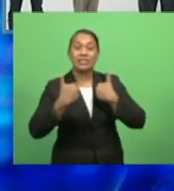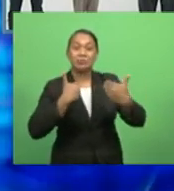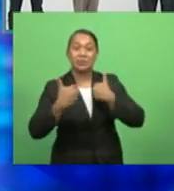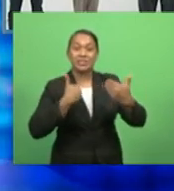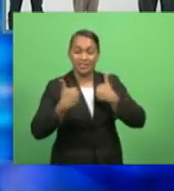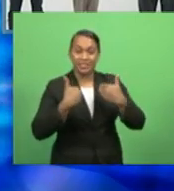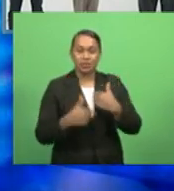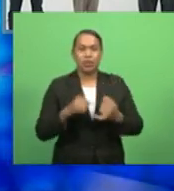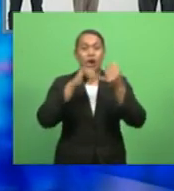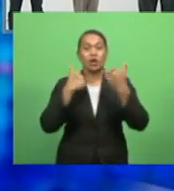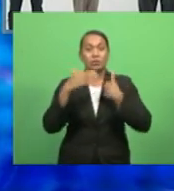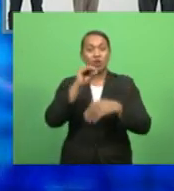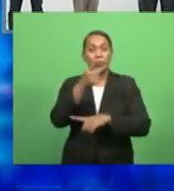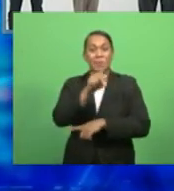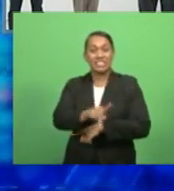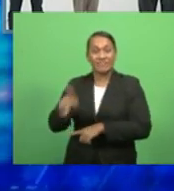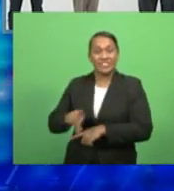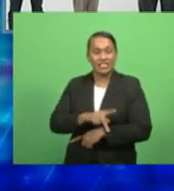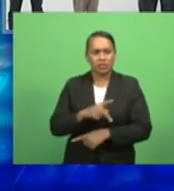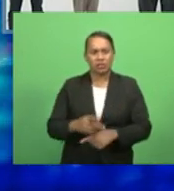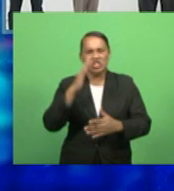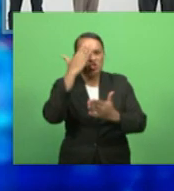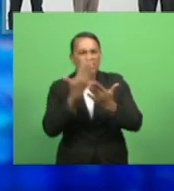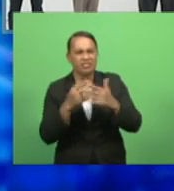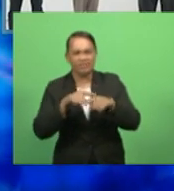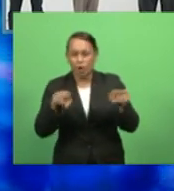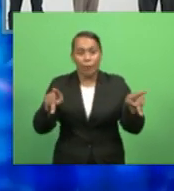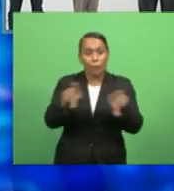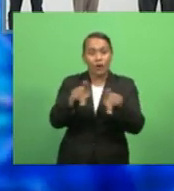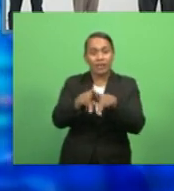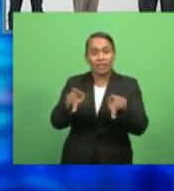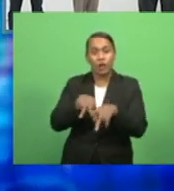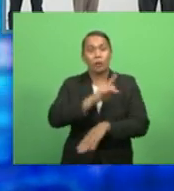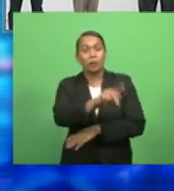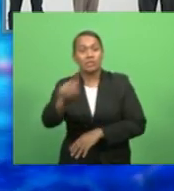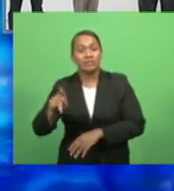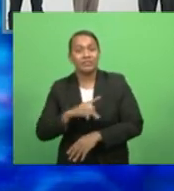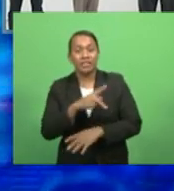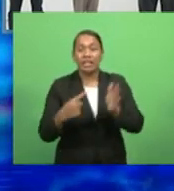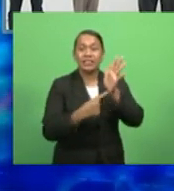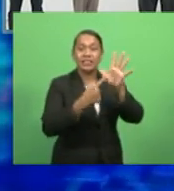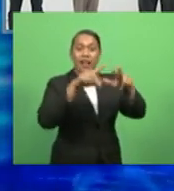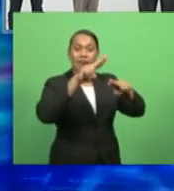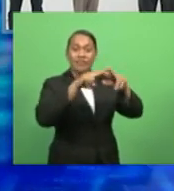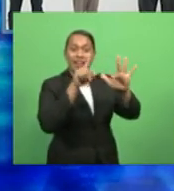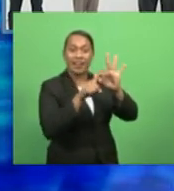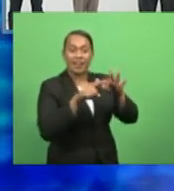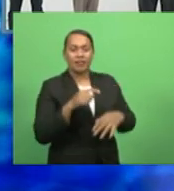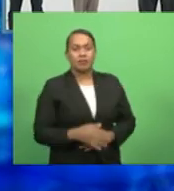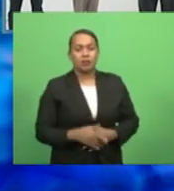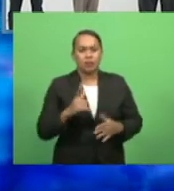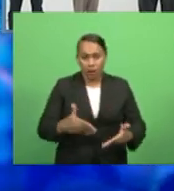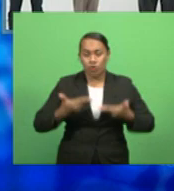their partnering enterprises. The USP Pacific TAFE has launched a training stimulus package to assist employers upskill workers given the